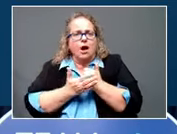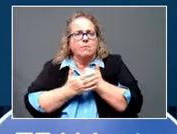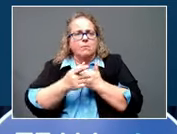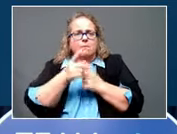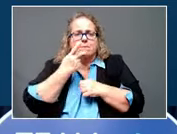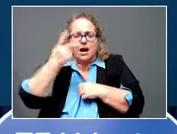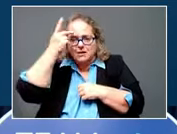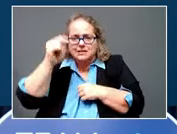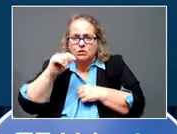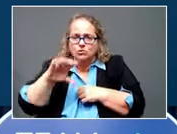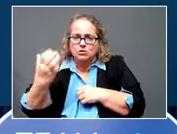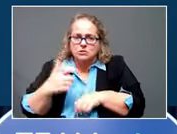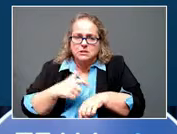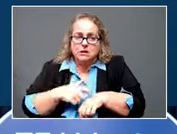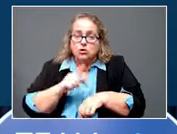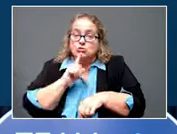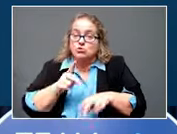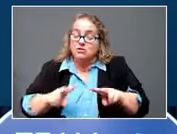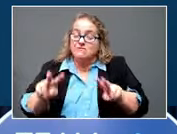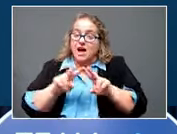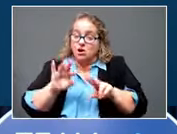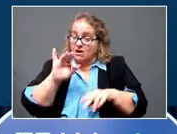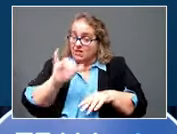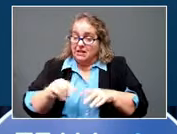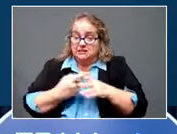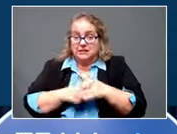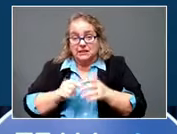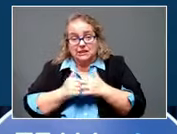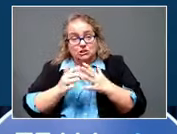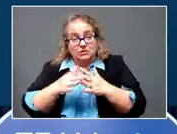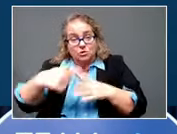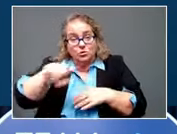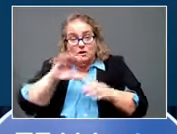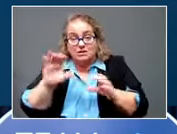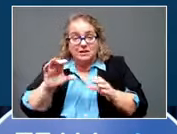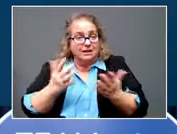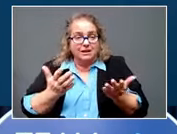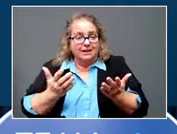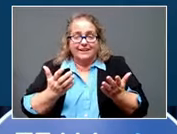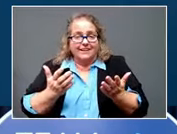this initiative can't be measured with a dollar amount. It can only be measured in smiles like this.